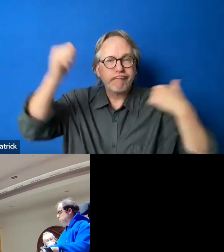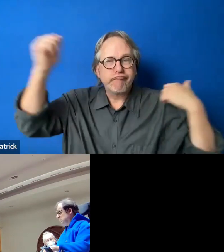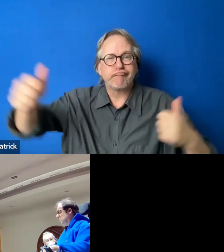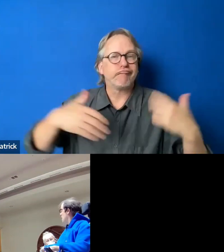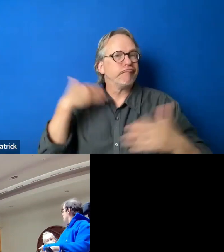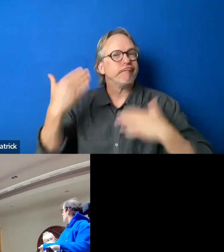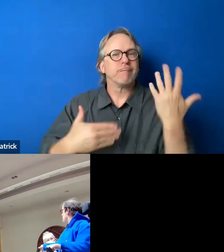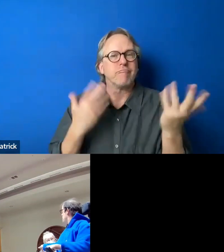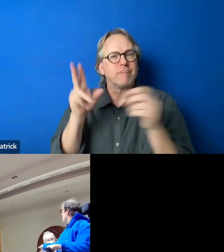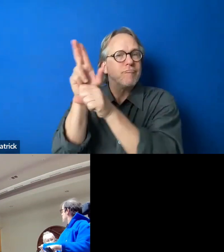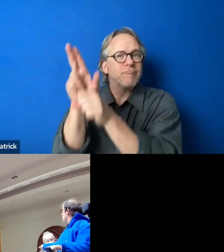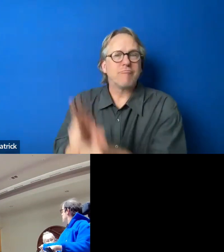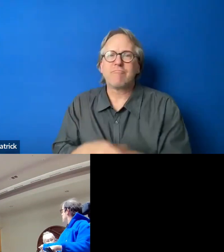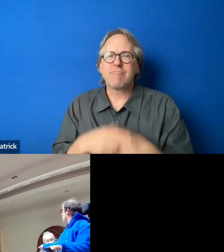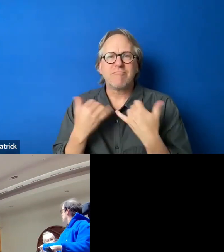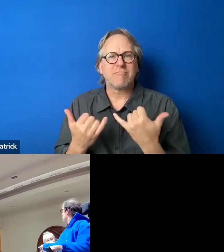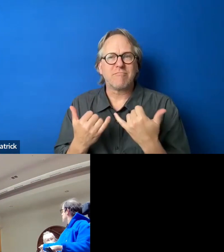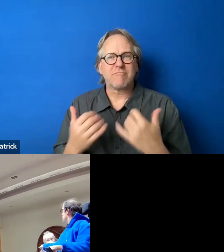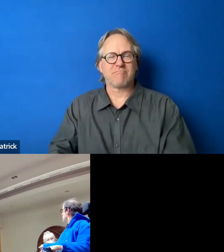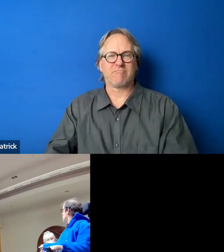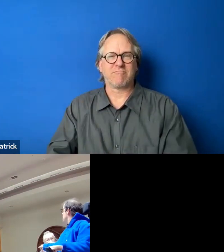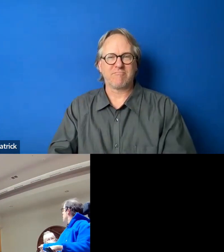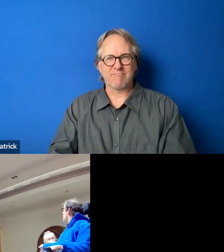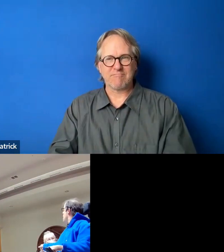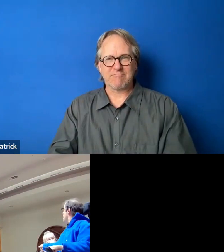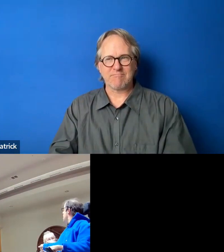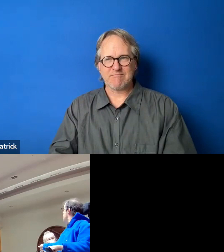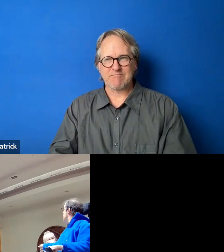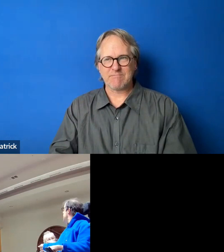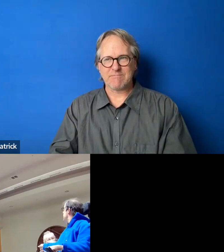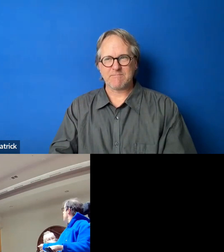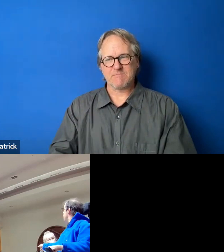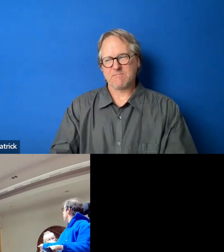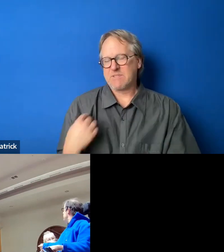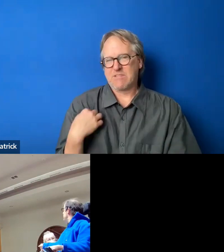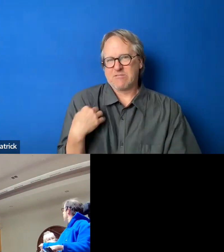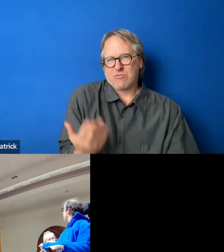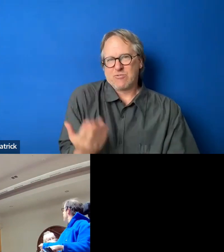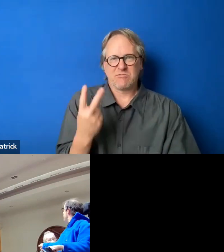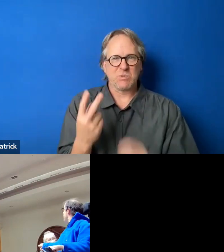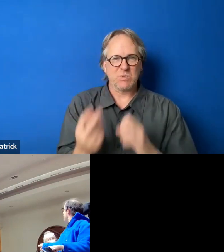around our faith in these last couple of years.